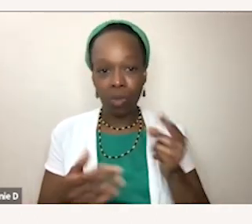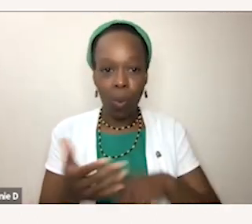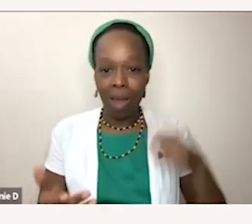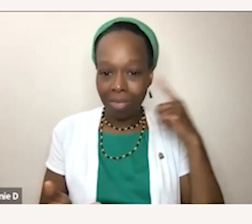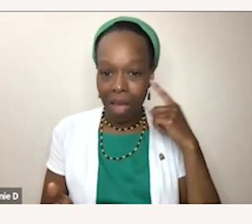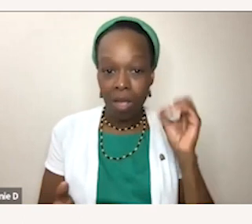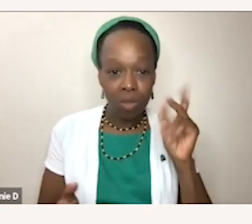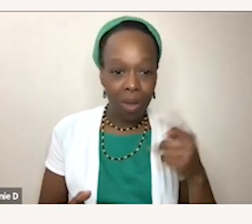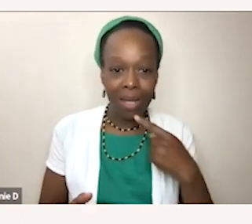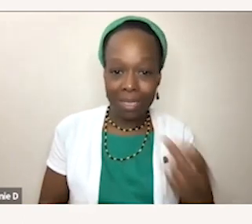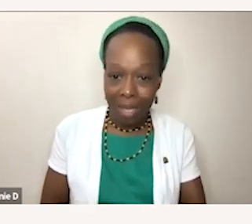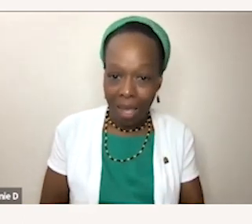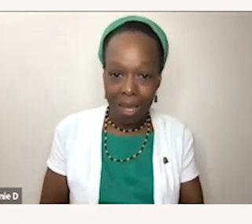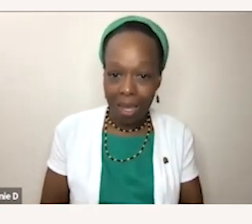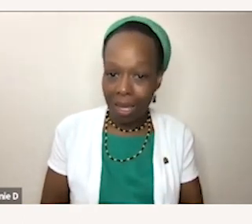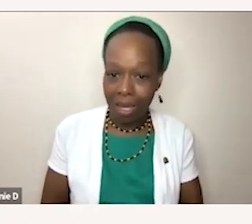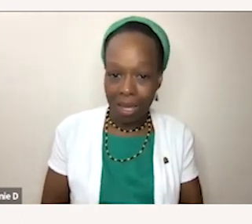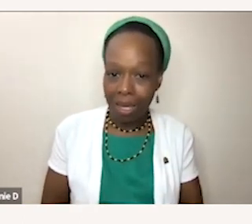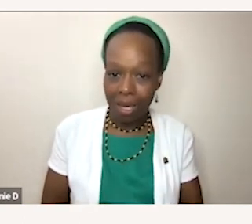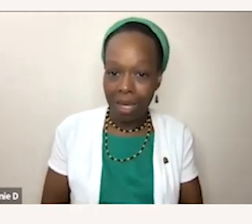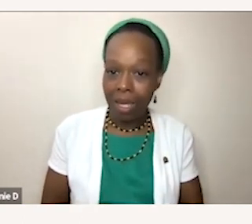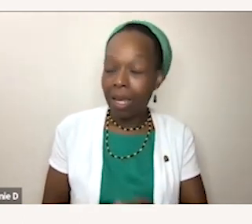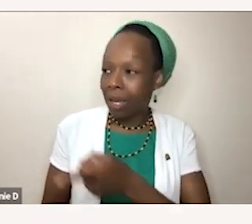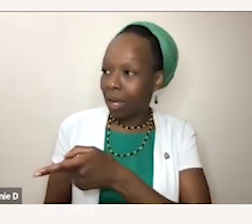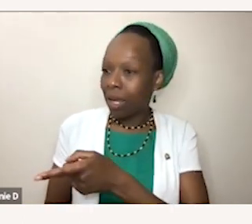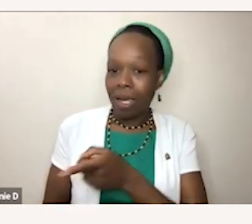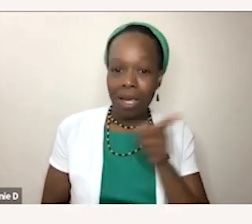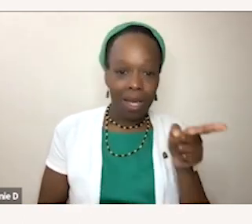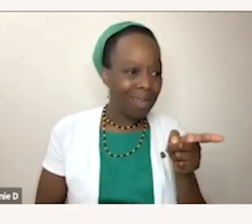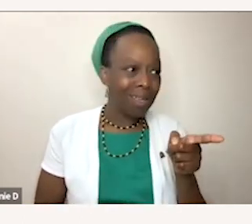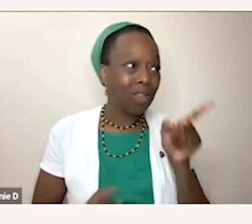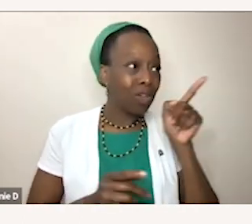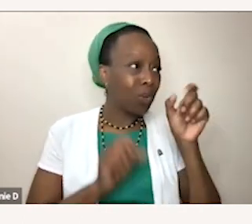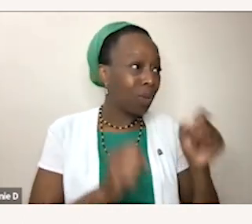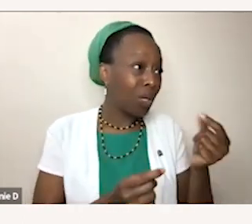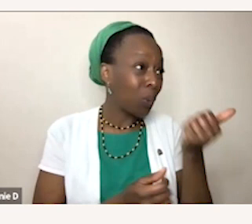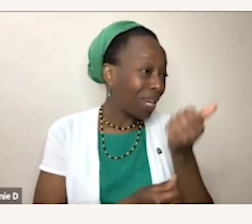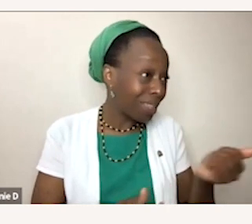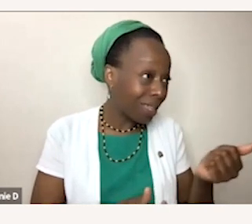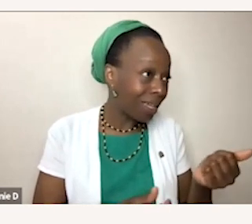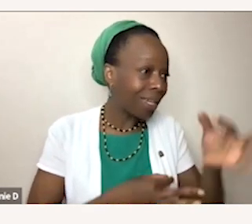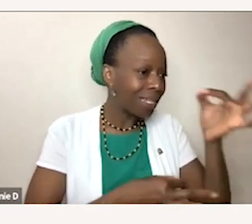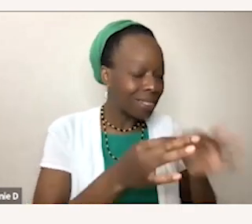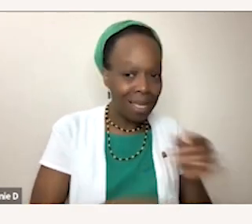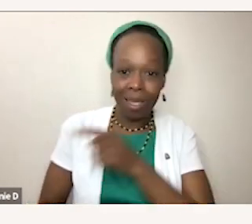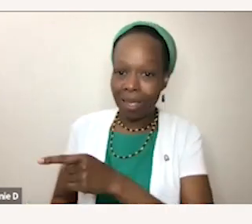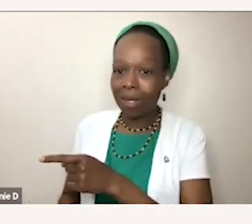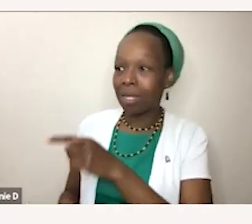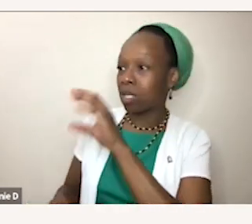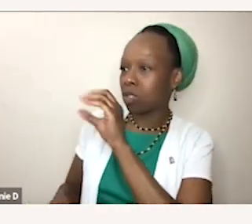it is perfectly okay if you can't do something. You know, you can respect your limitations as much as you can actually set expectations as